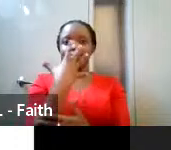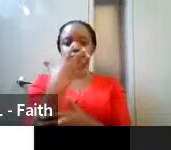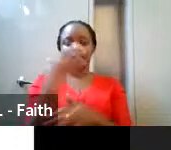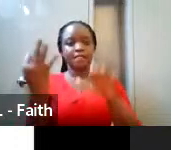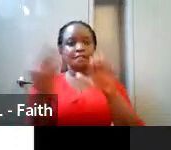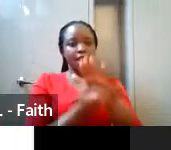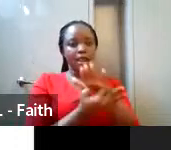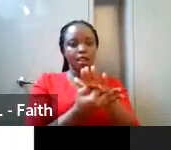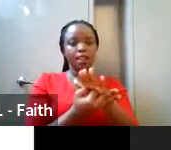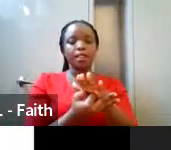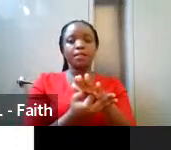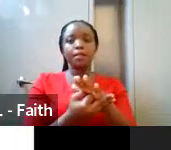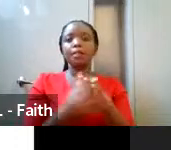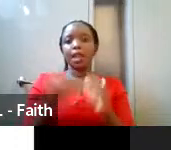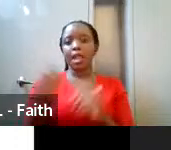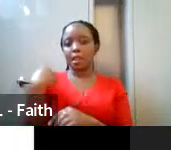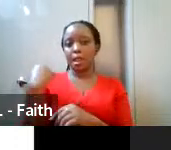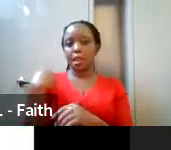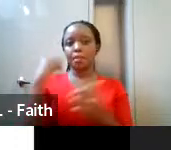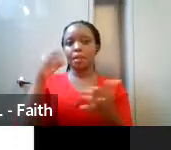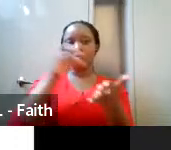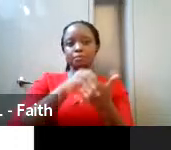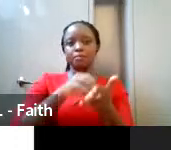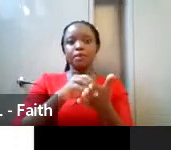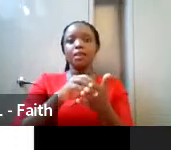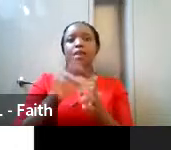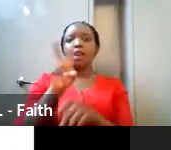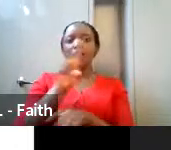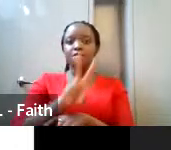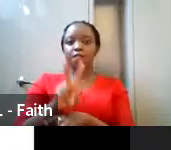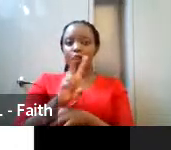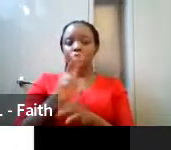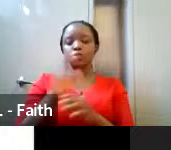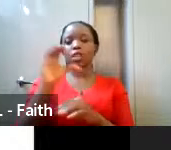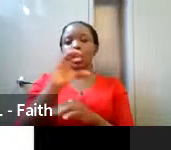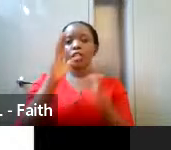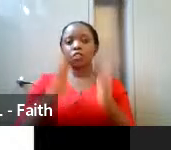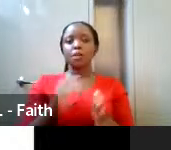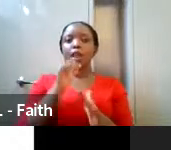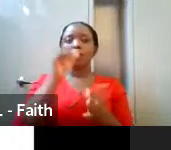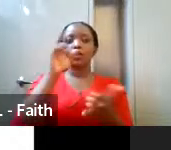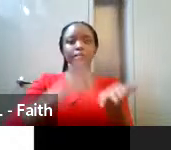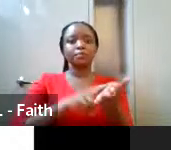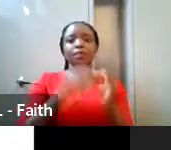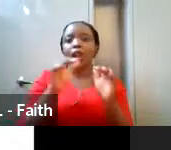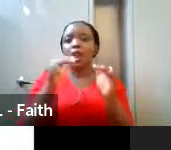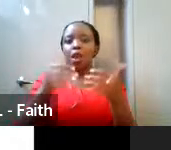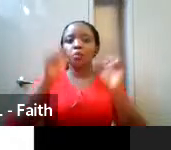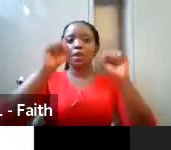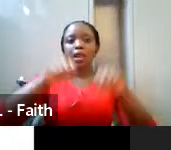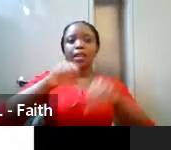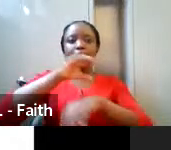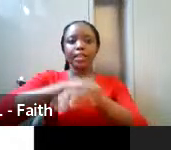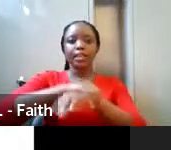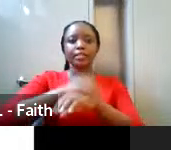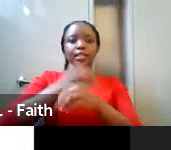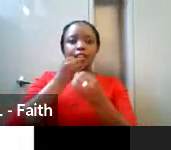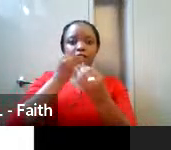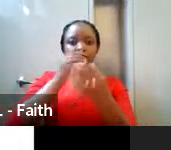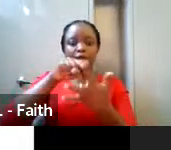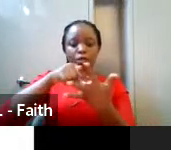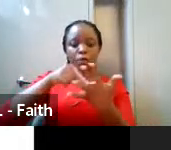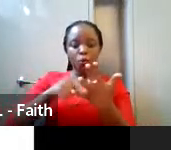is a number or the values of customers not registered for VAT. How can you get the details of those